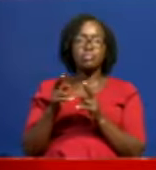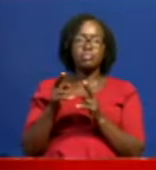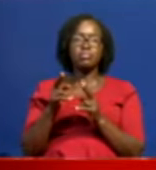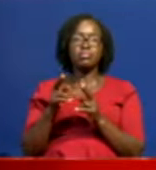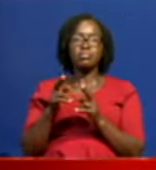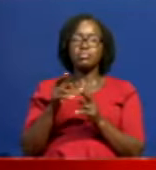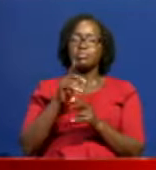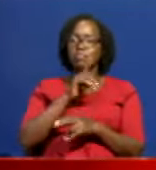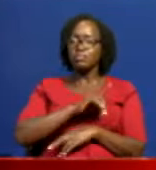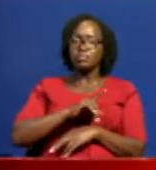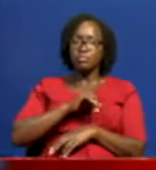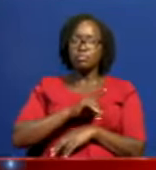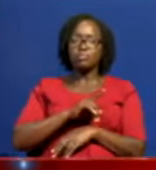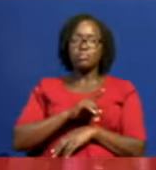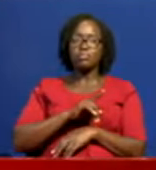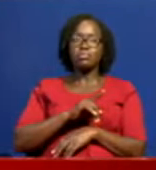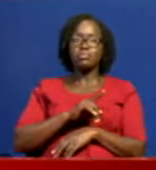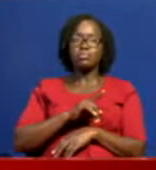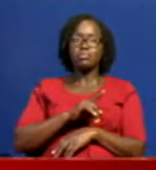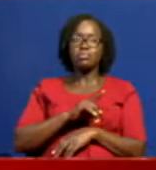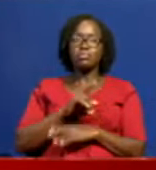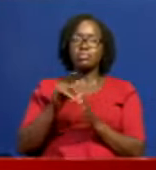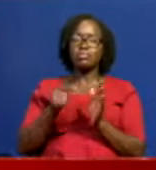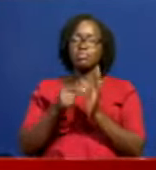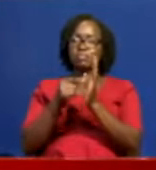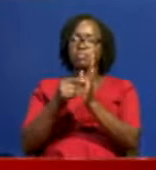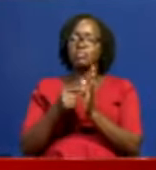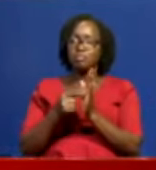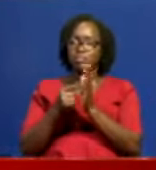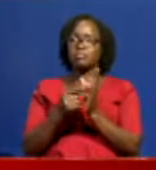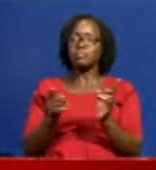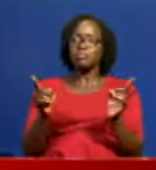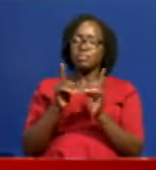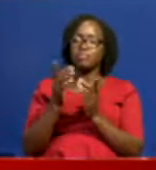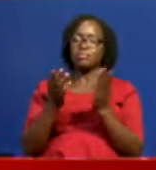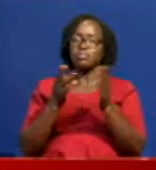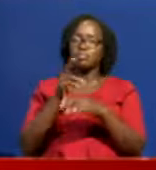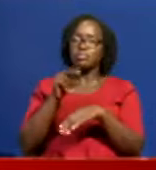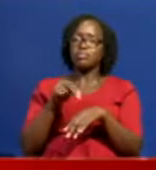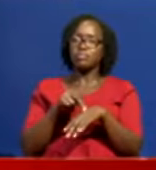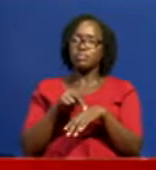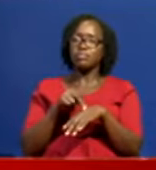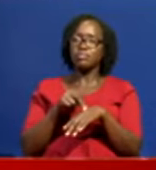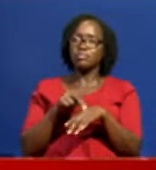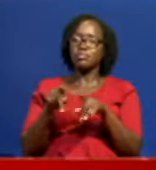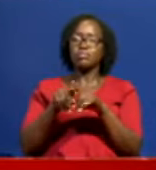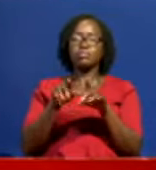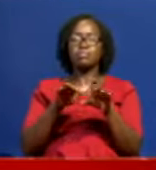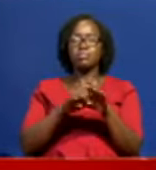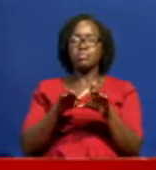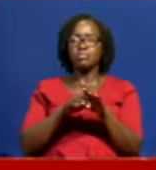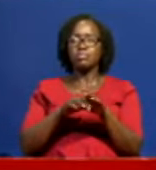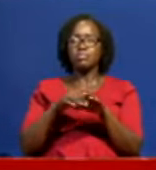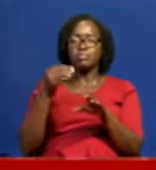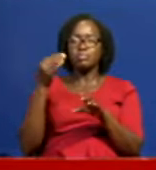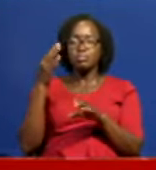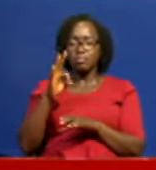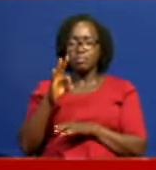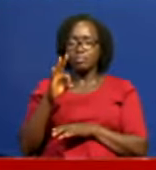privilege that has been bestowed on us to serve this nation as members of the